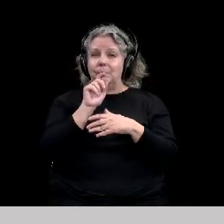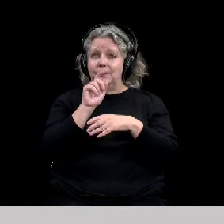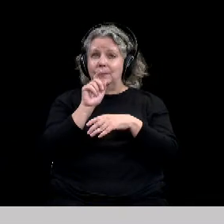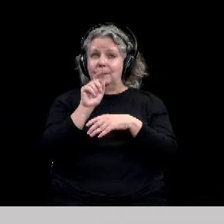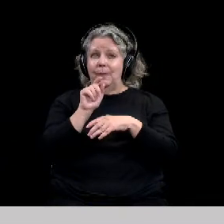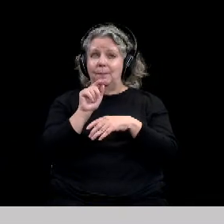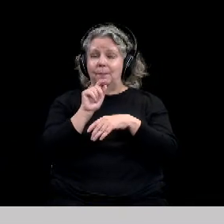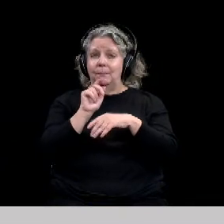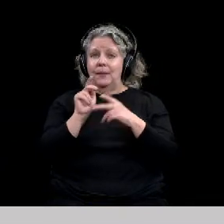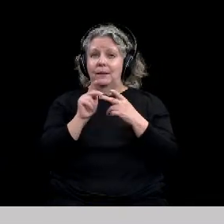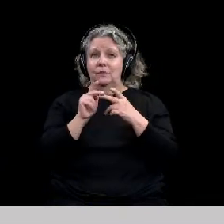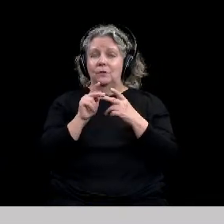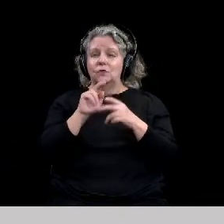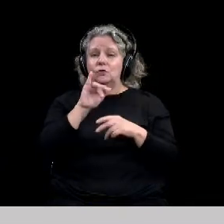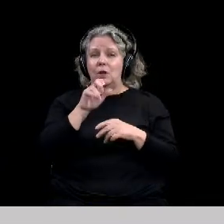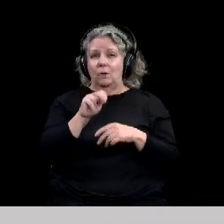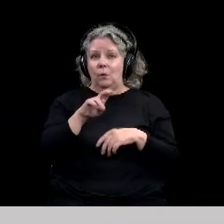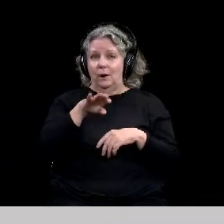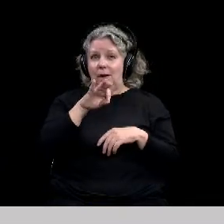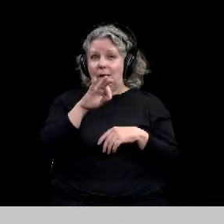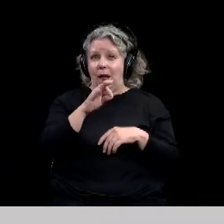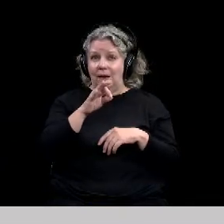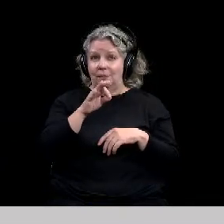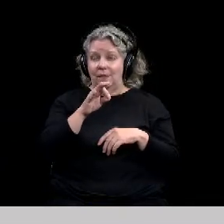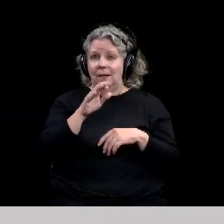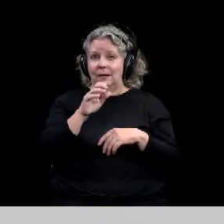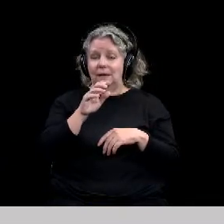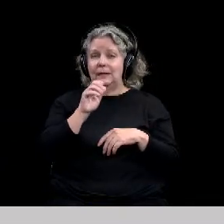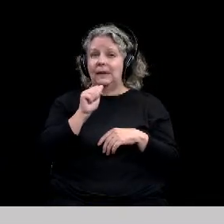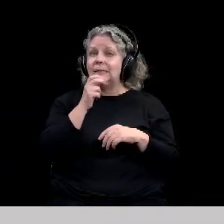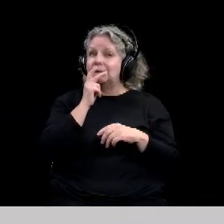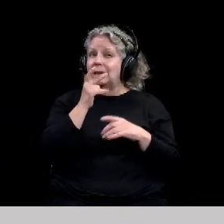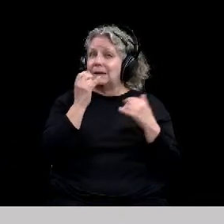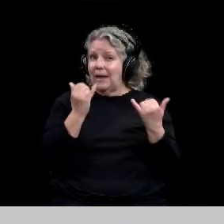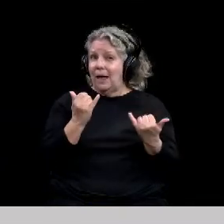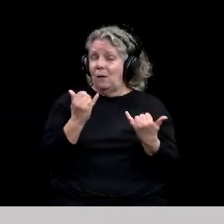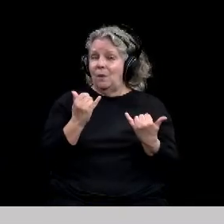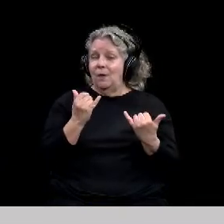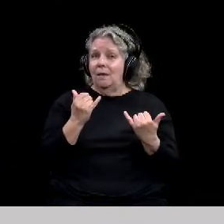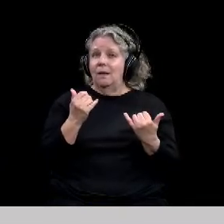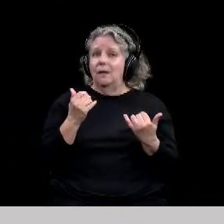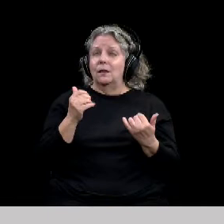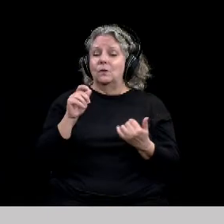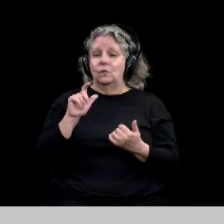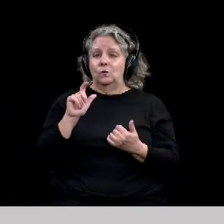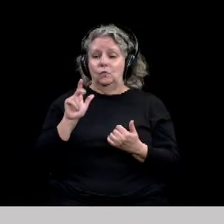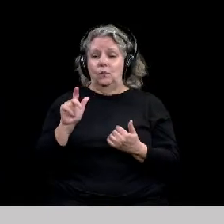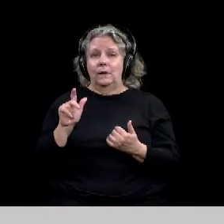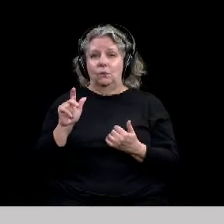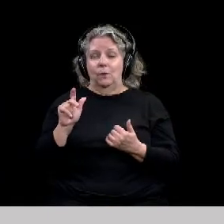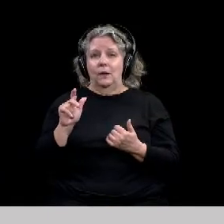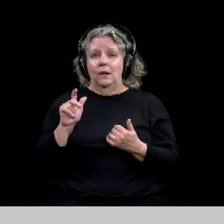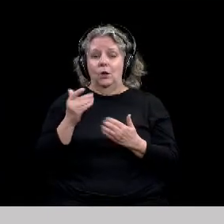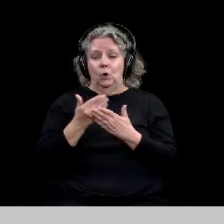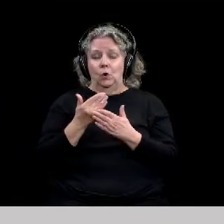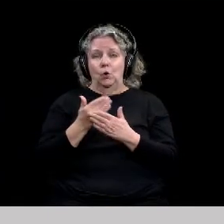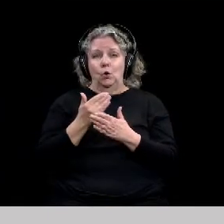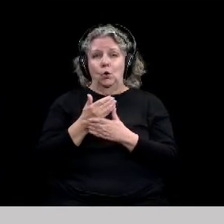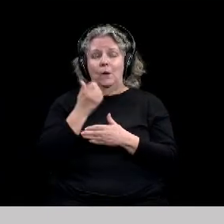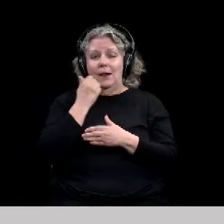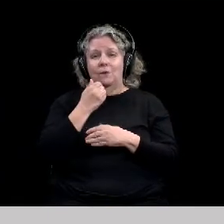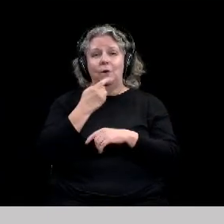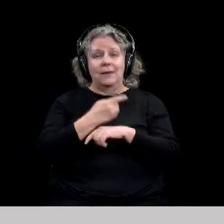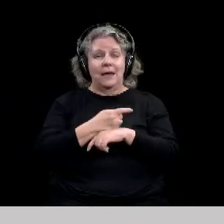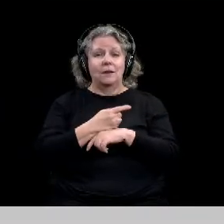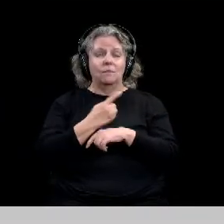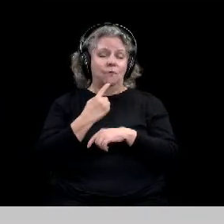see now we're at 23 new cases per day per 100,000, which is below the United States